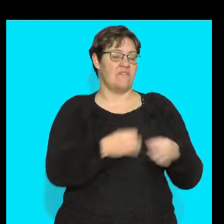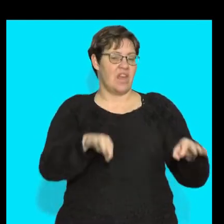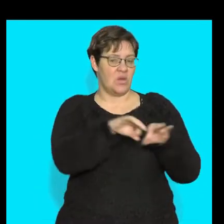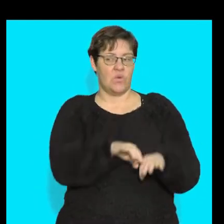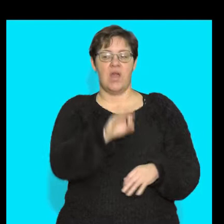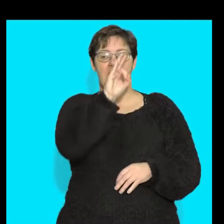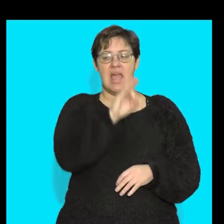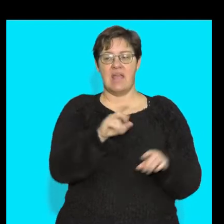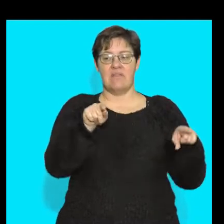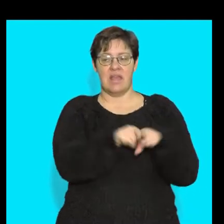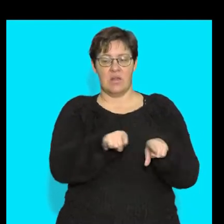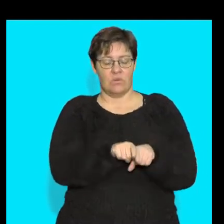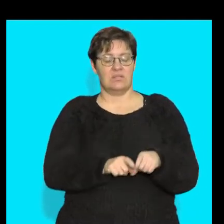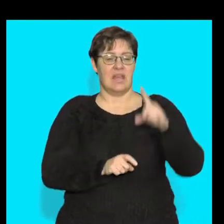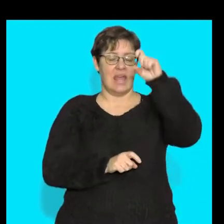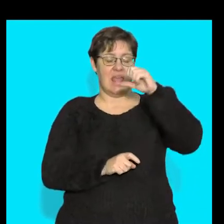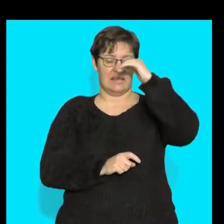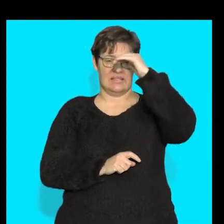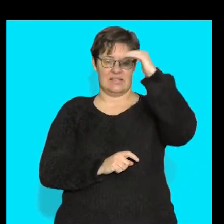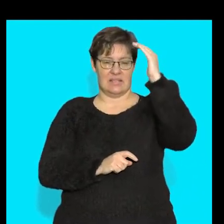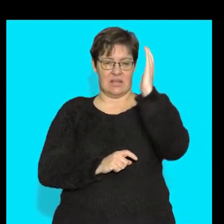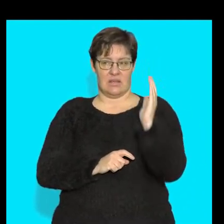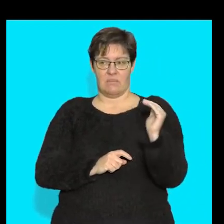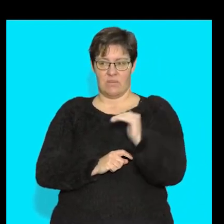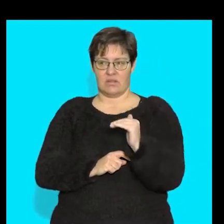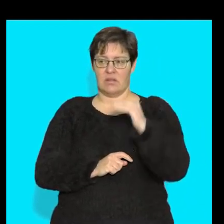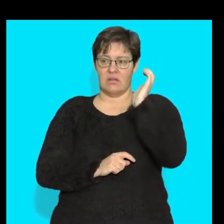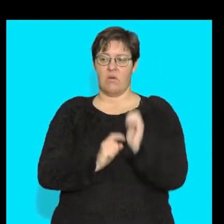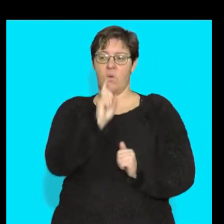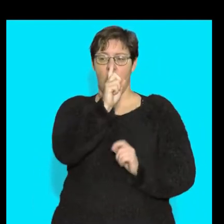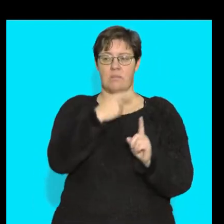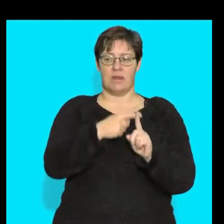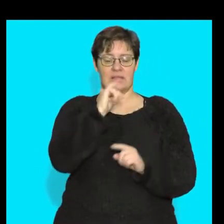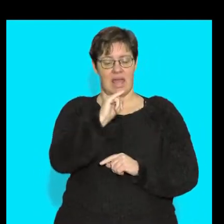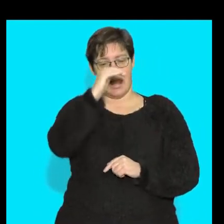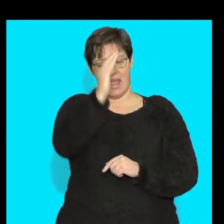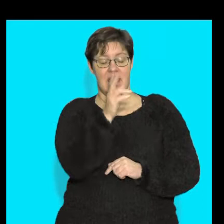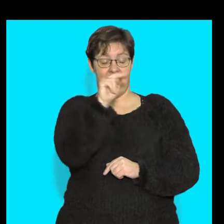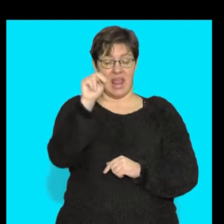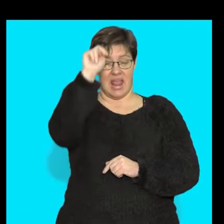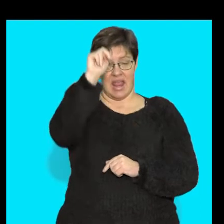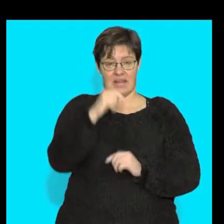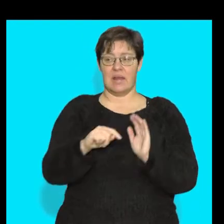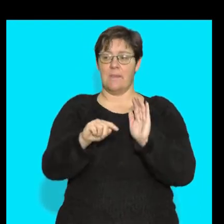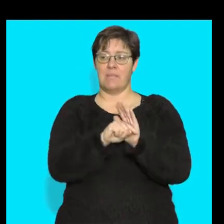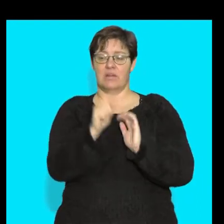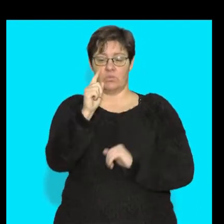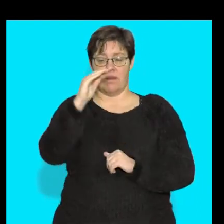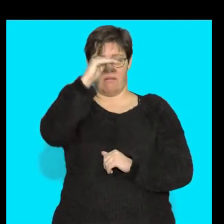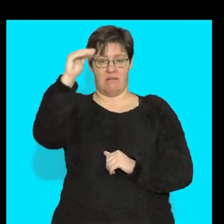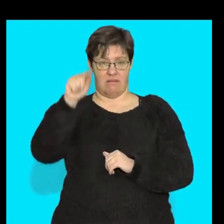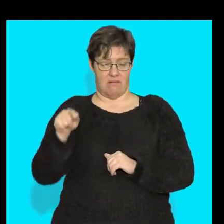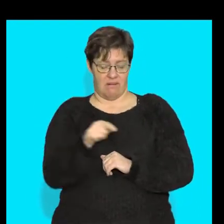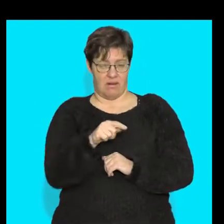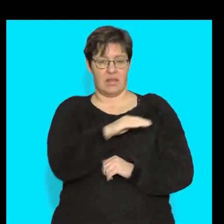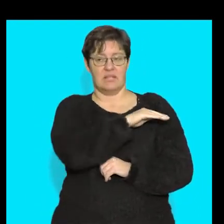is equals to X into 1 plus I all raised to N minus 1